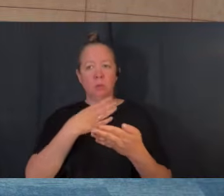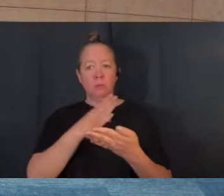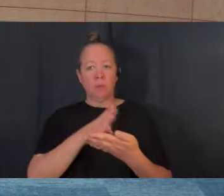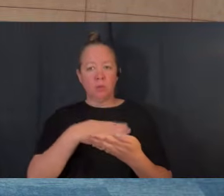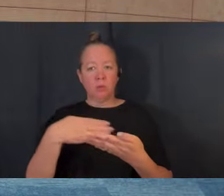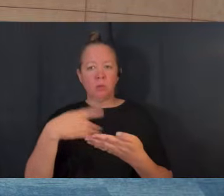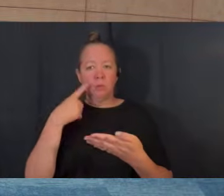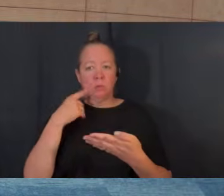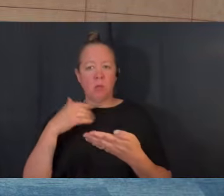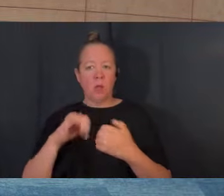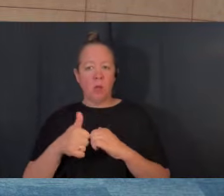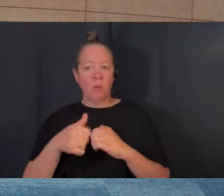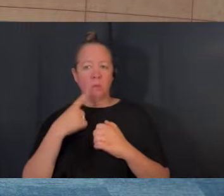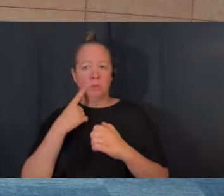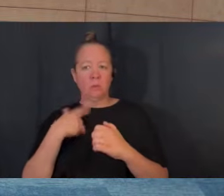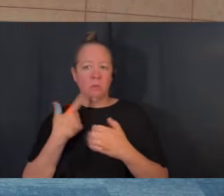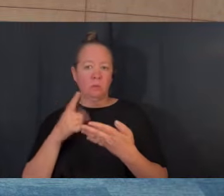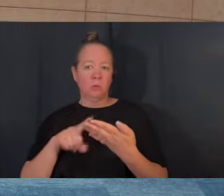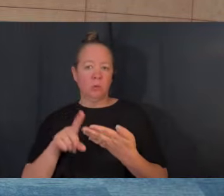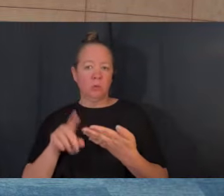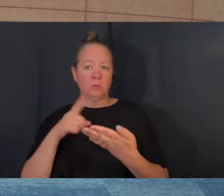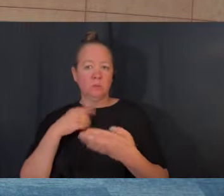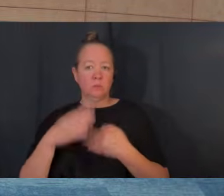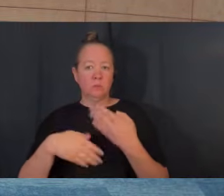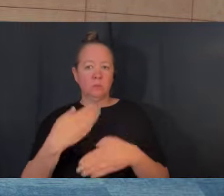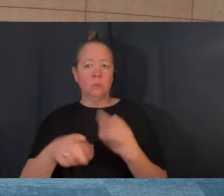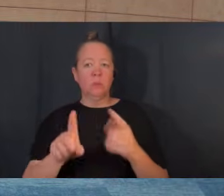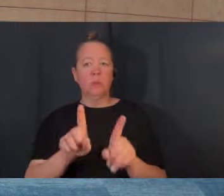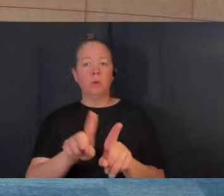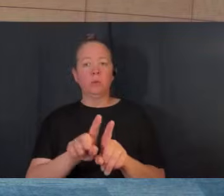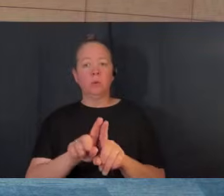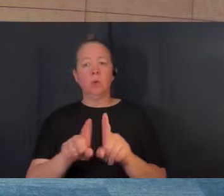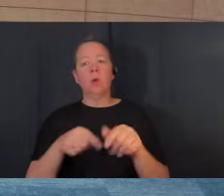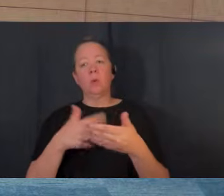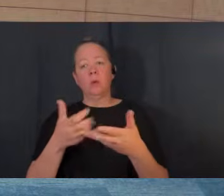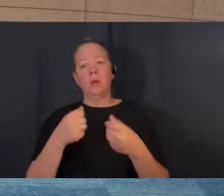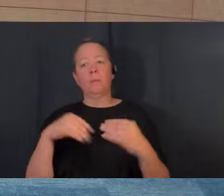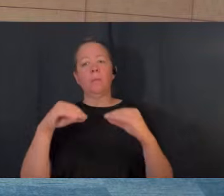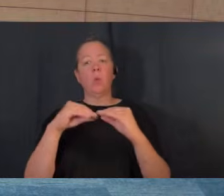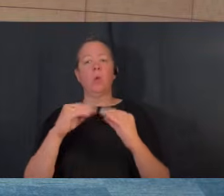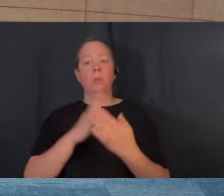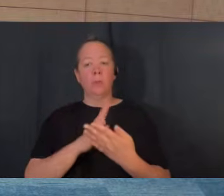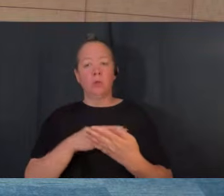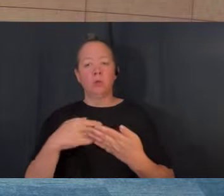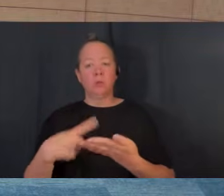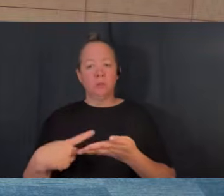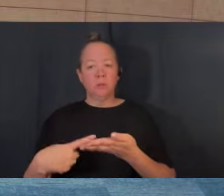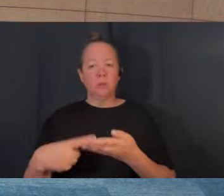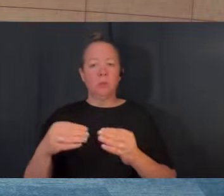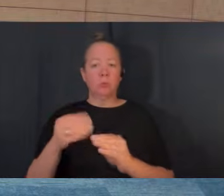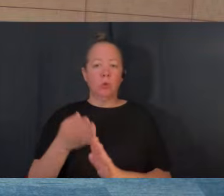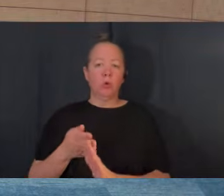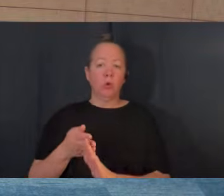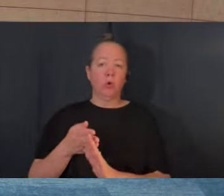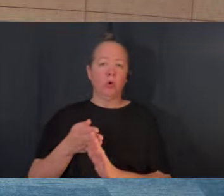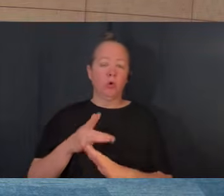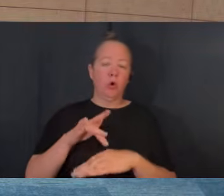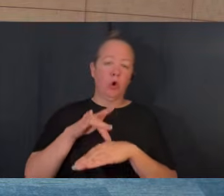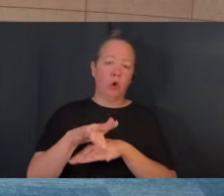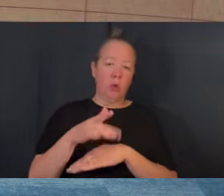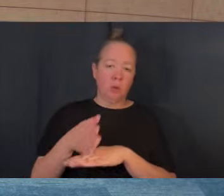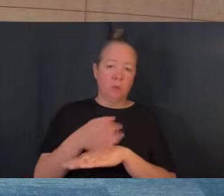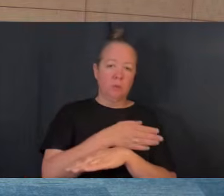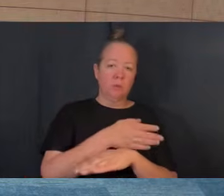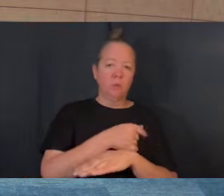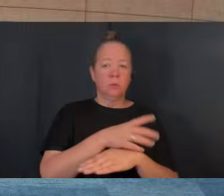but also I want to have more budget discussions earlier. So we'll talk kind of a mixture of 26, 27.